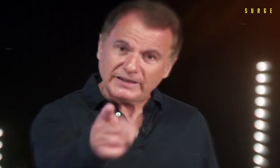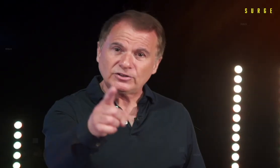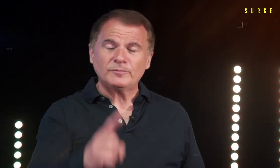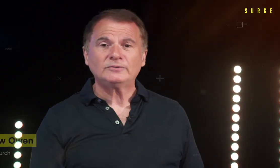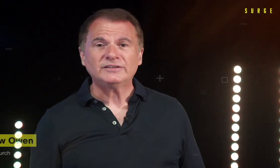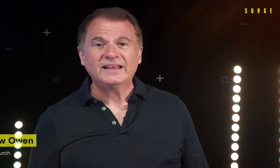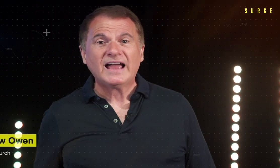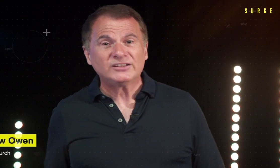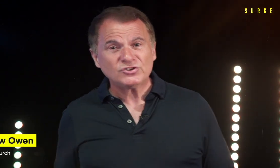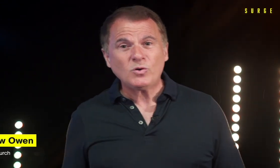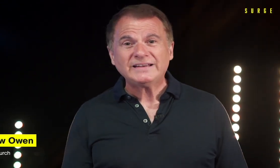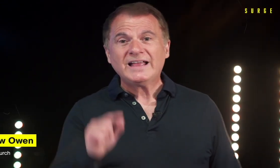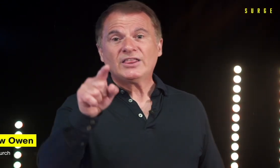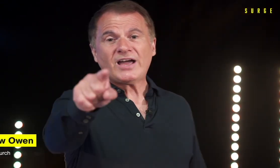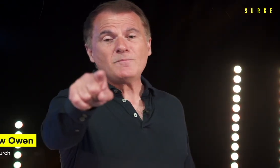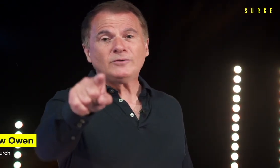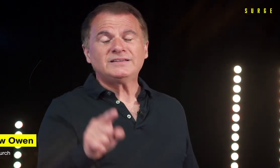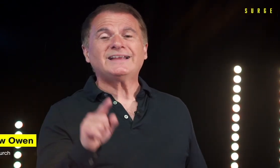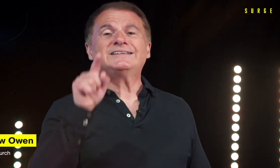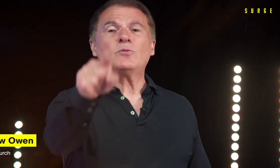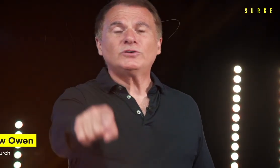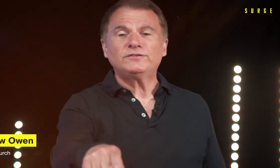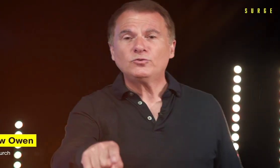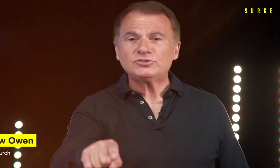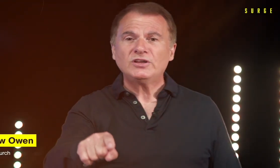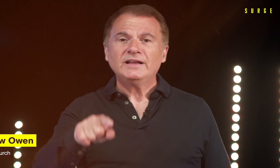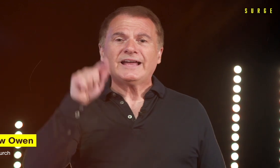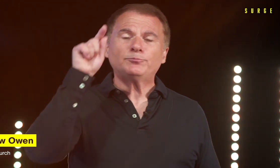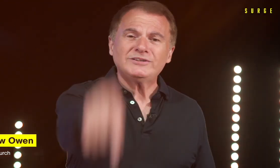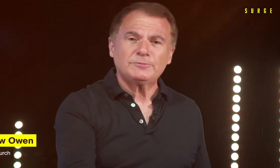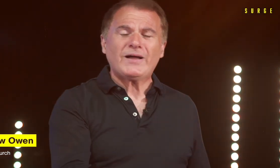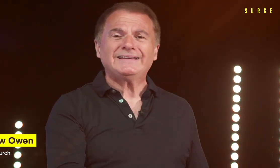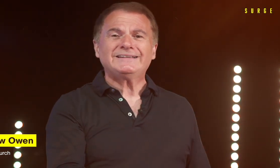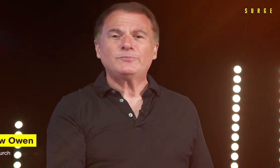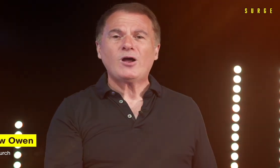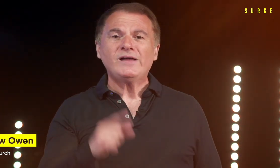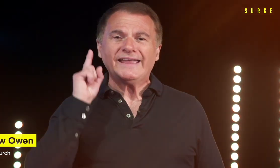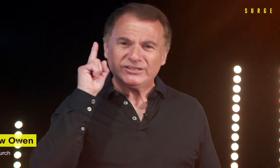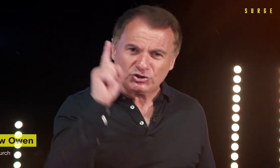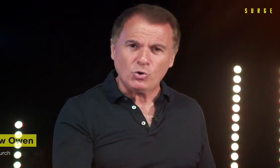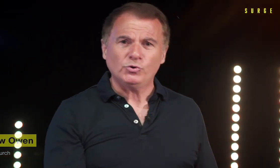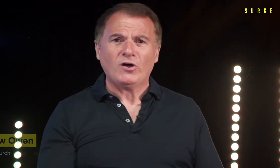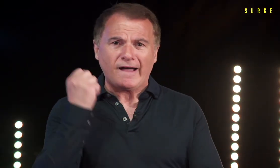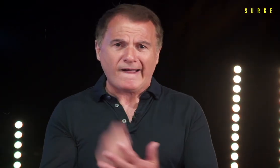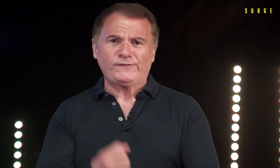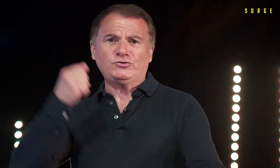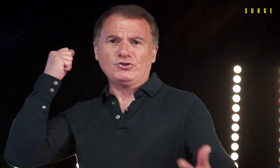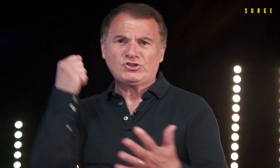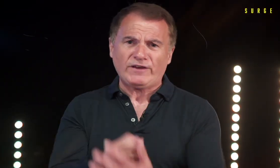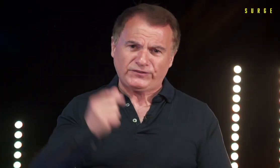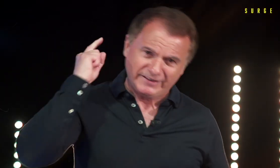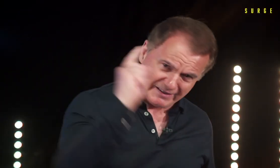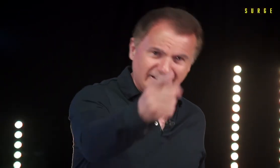Jesus. Speak to the mountain. And you know what? That mountain, that demonic force, that principality and power, it's going to have